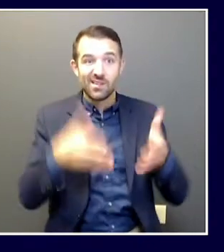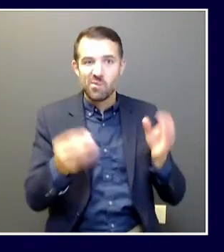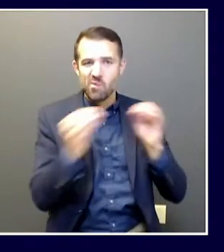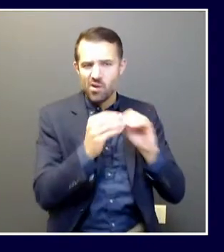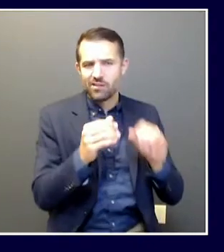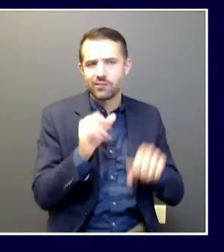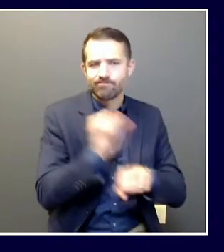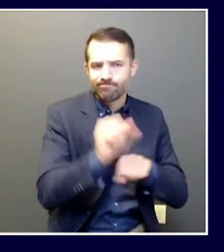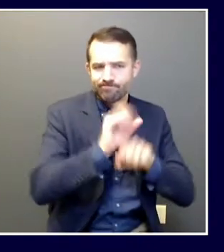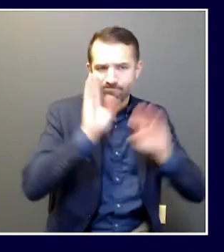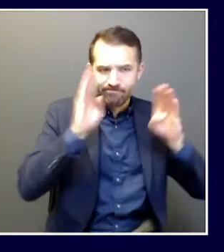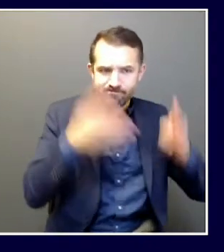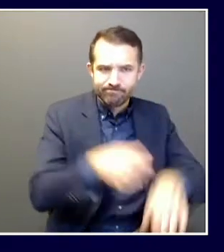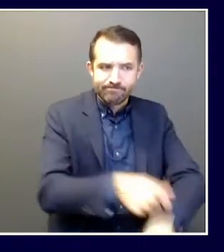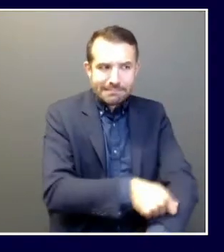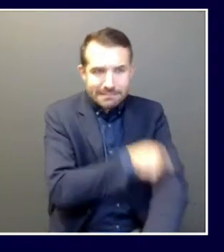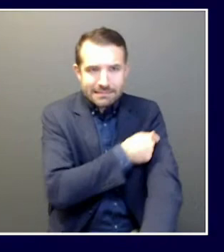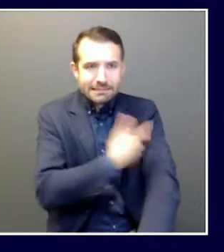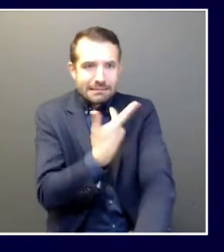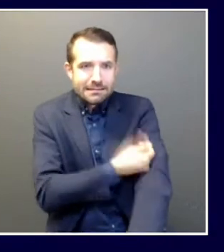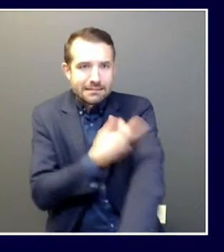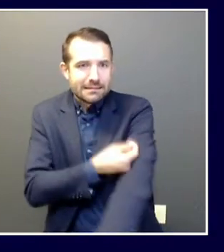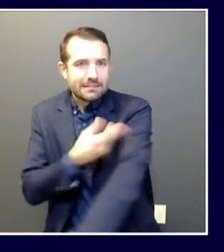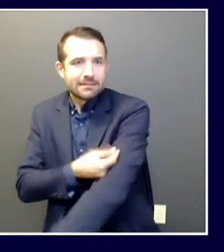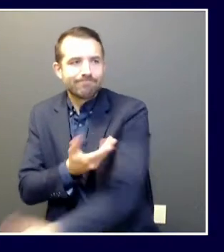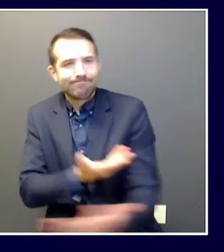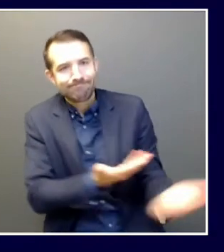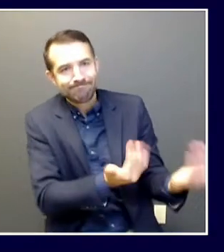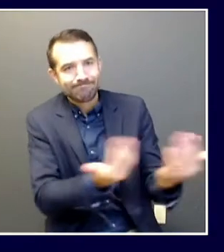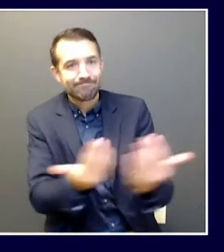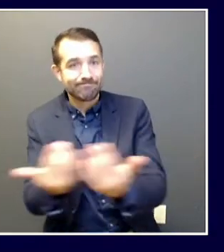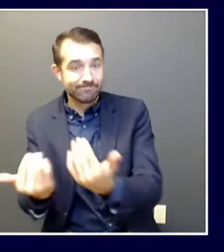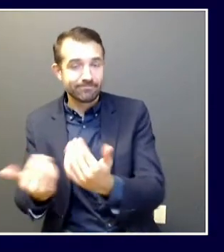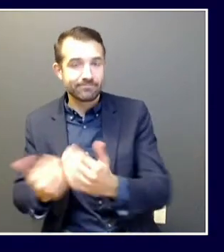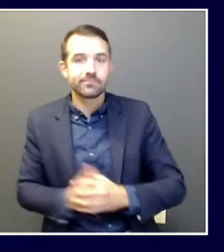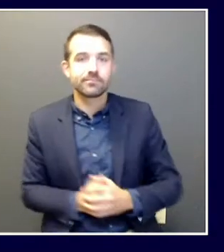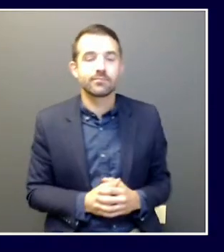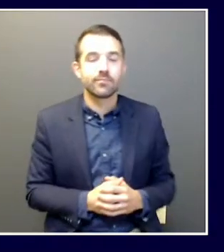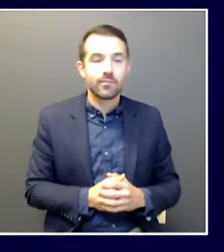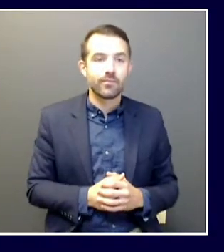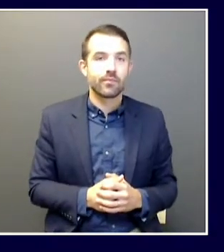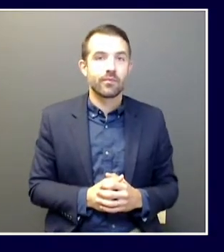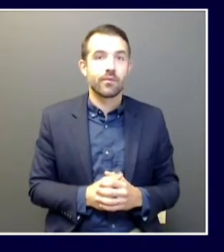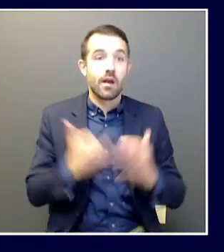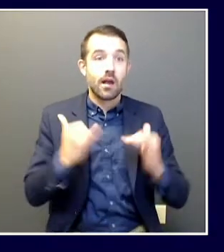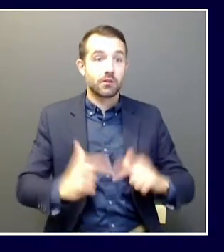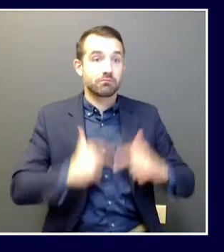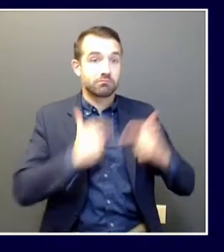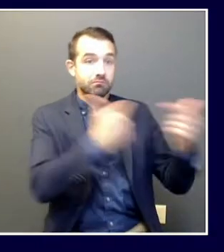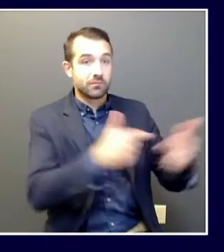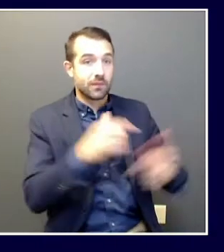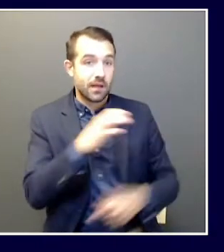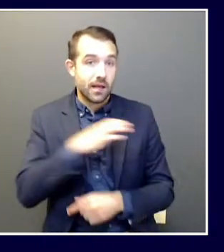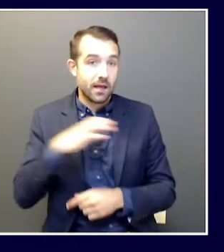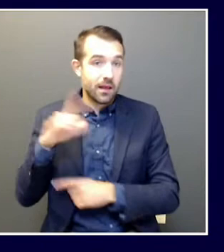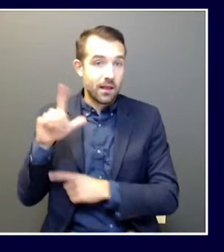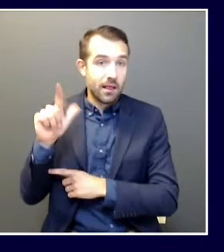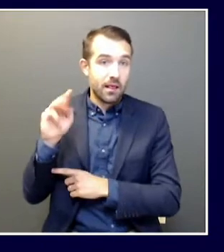talk about as we talk with our colleagues in the media. But before we do, I'd like to turn things over to Commissioner Lambert. Thank